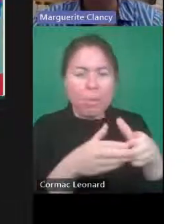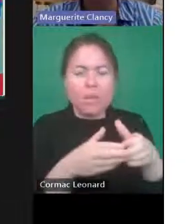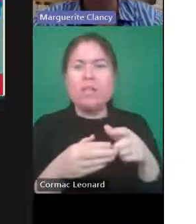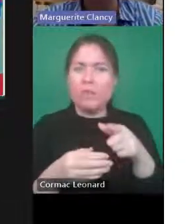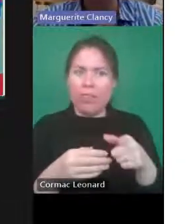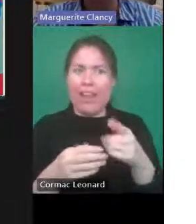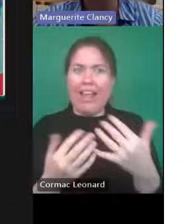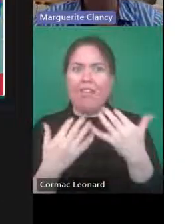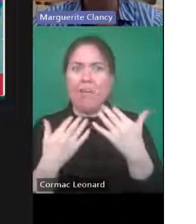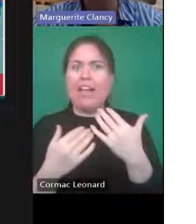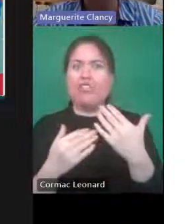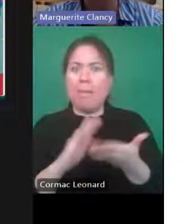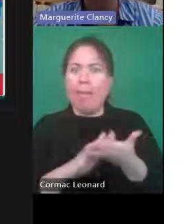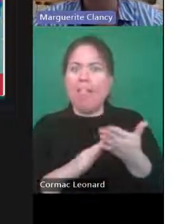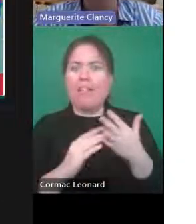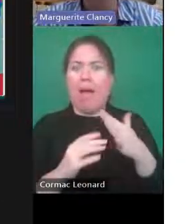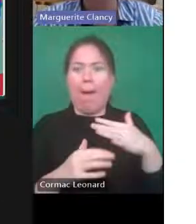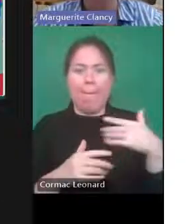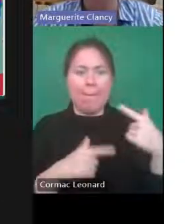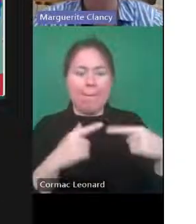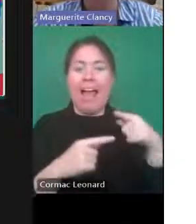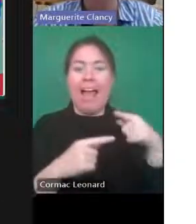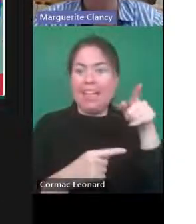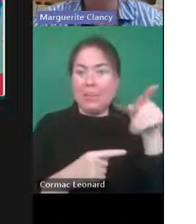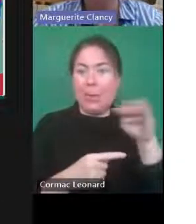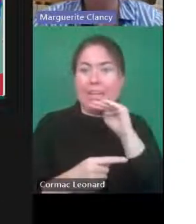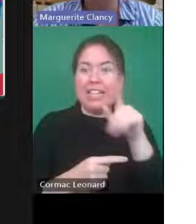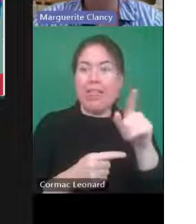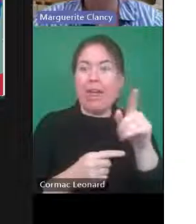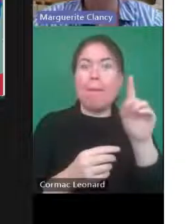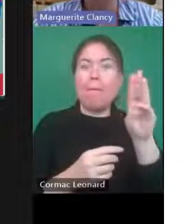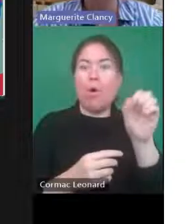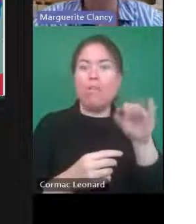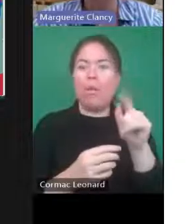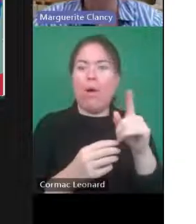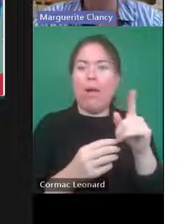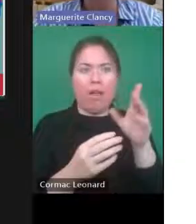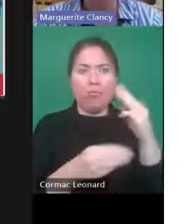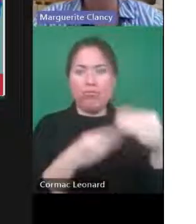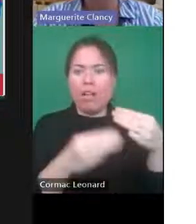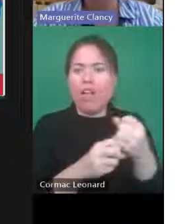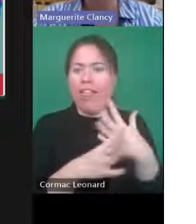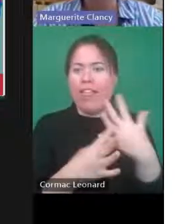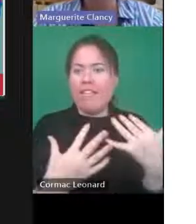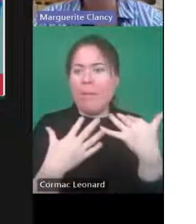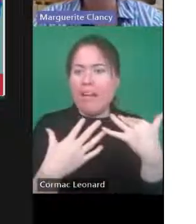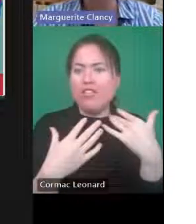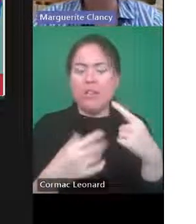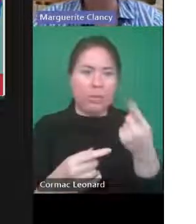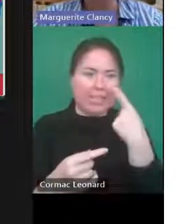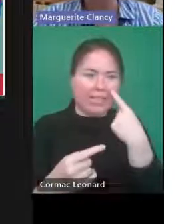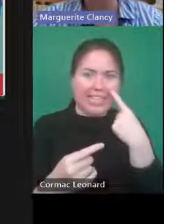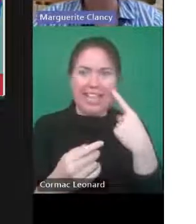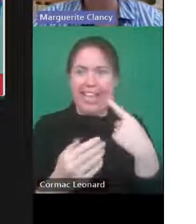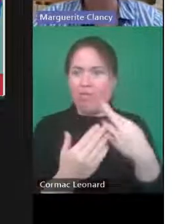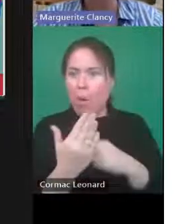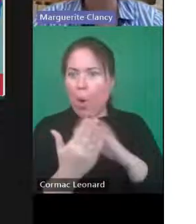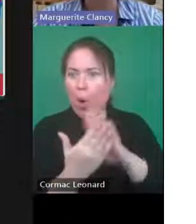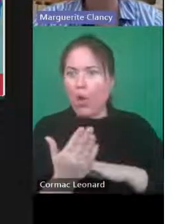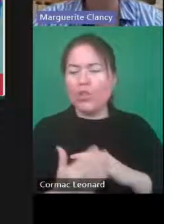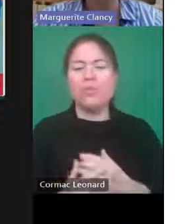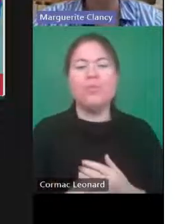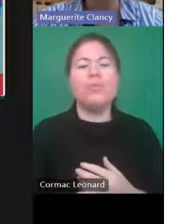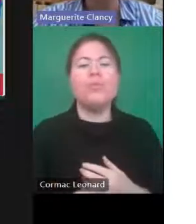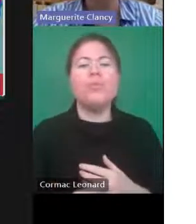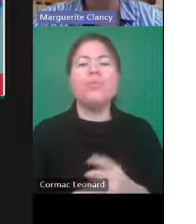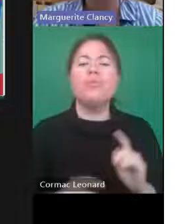time, and the portal will see enhancements over time as we try and widen that. And in terms of it's the provision